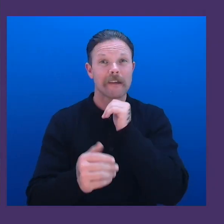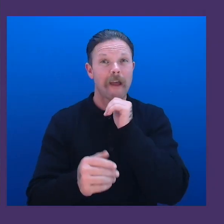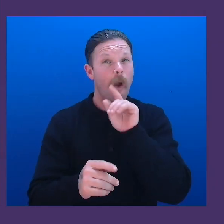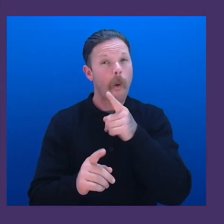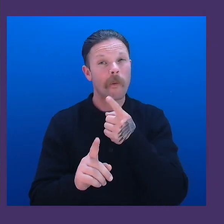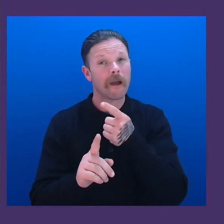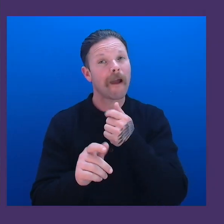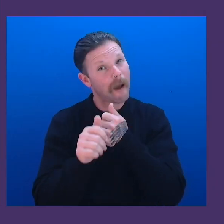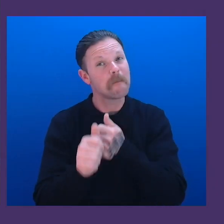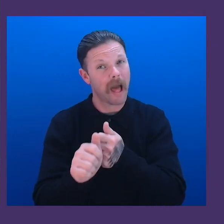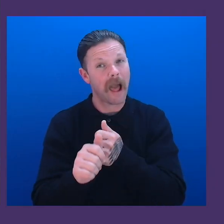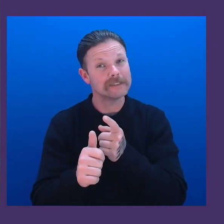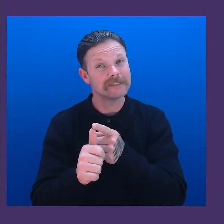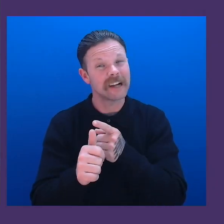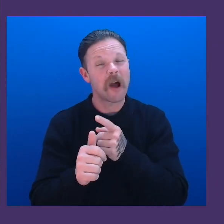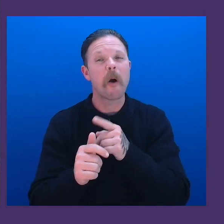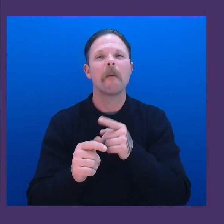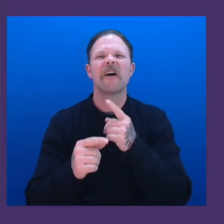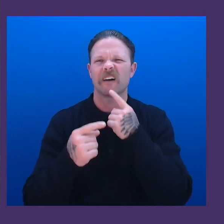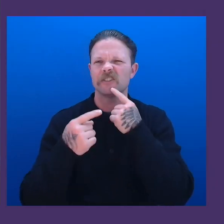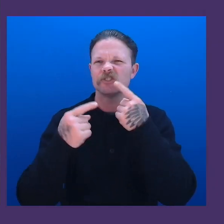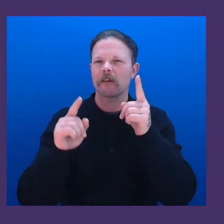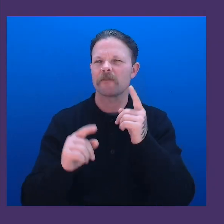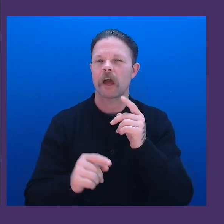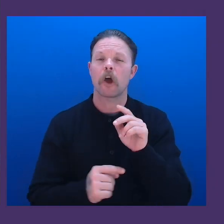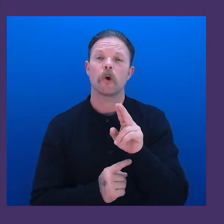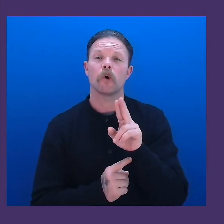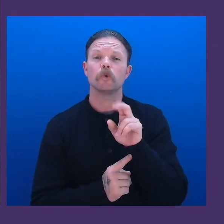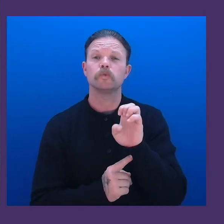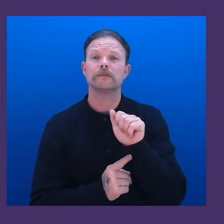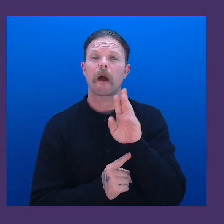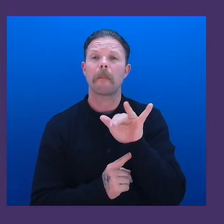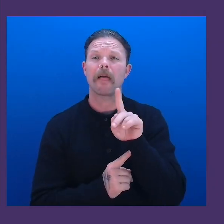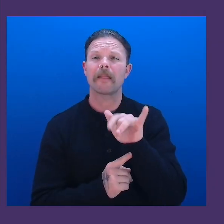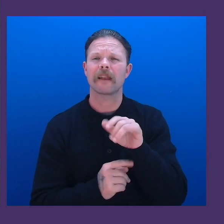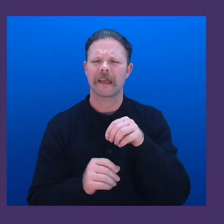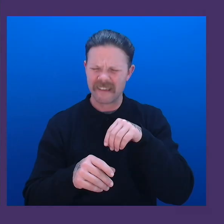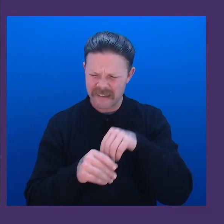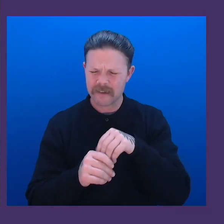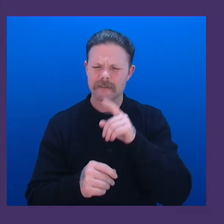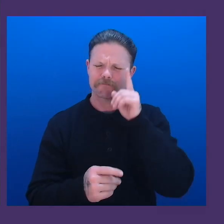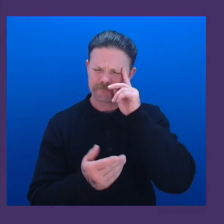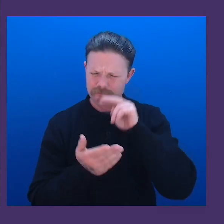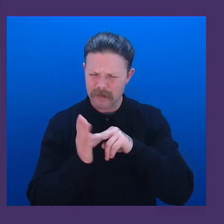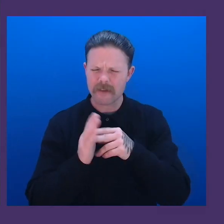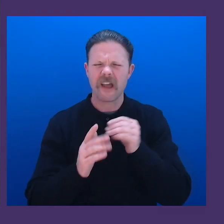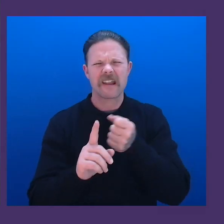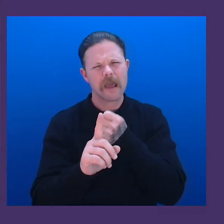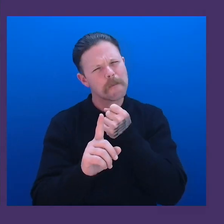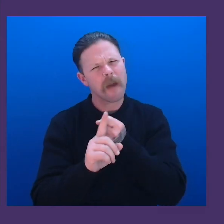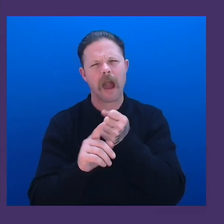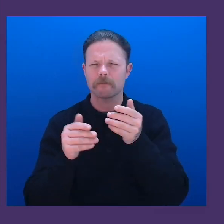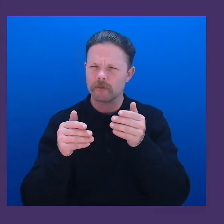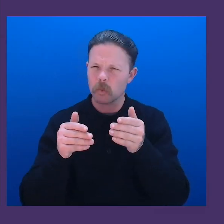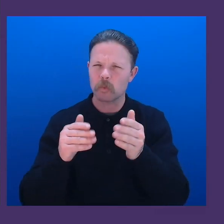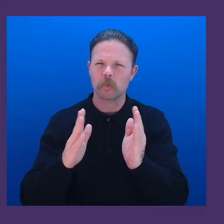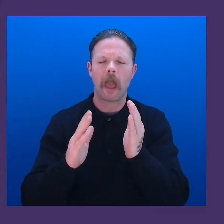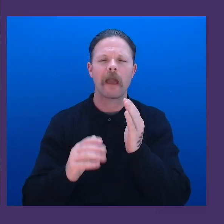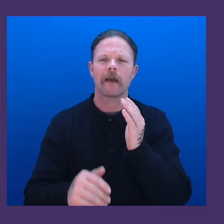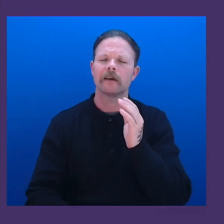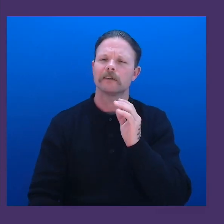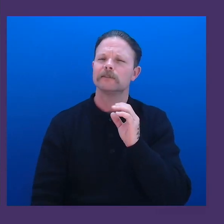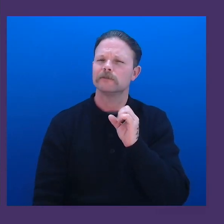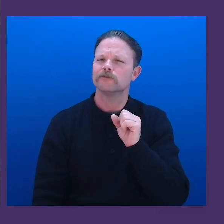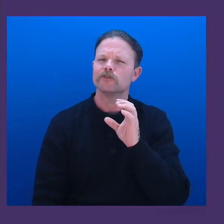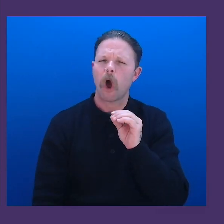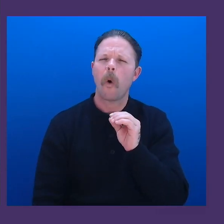but achieve usability in a meaningful way, in an impactful way. So it